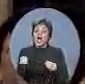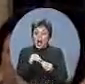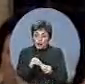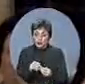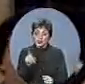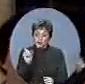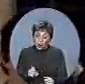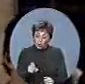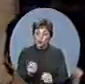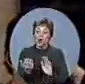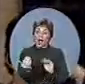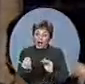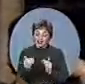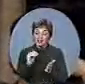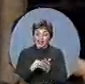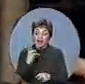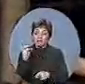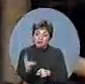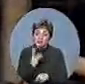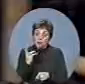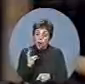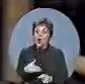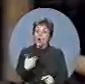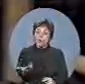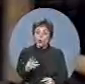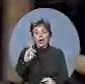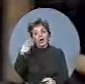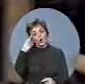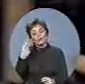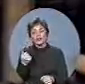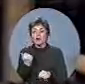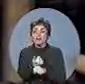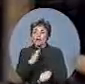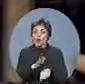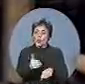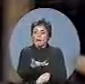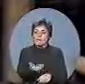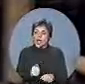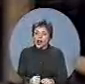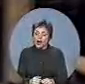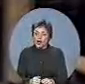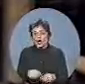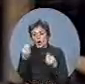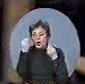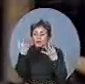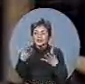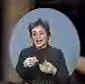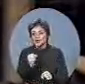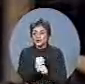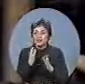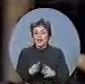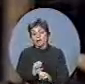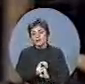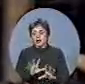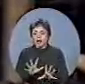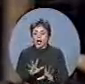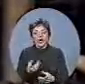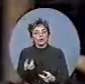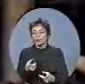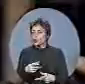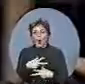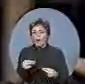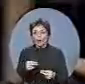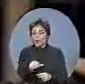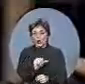a year, and they will now have to wait at least 6 months because the government is appealing. The message they send to workers is very